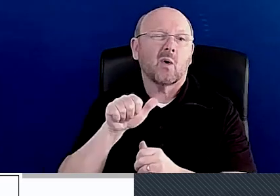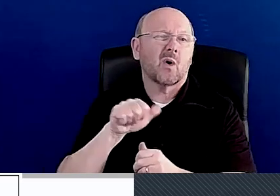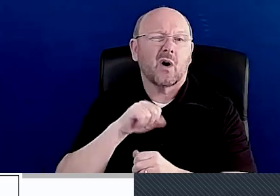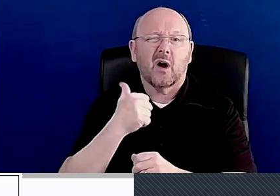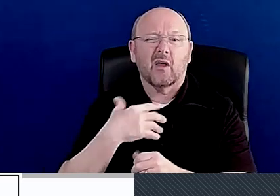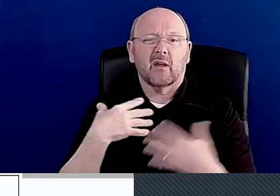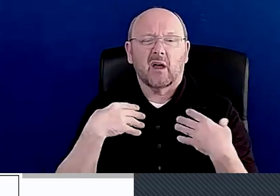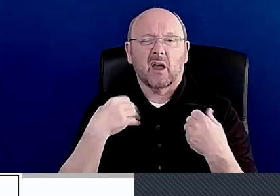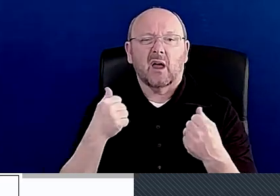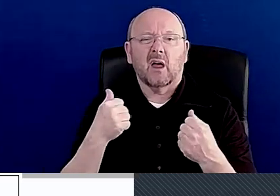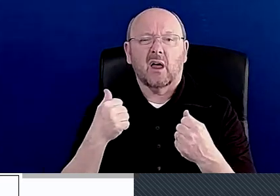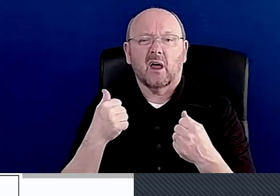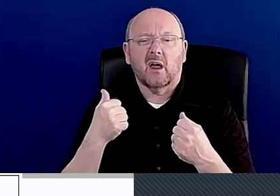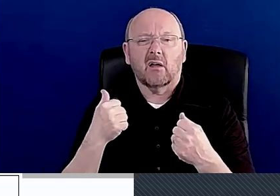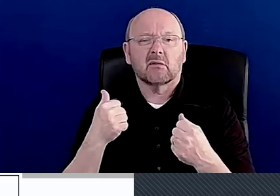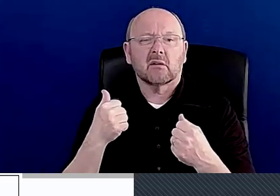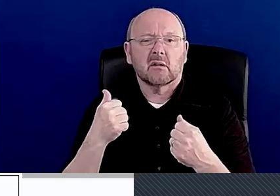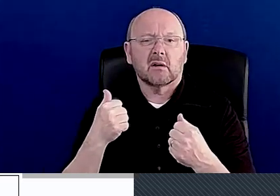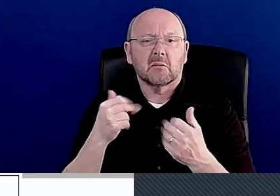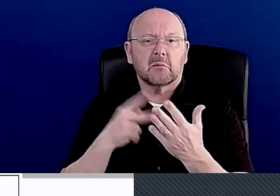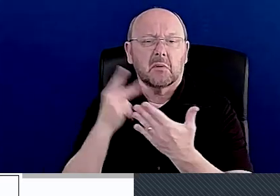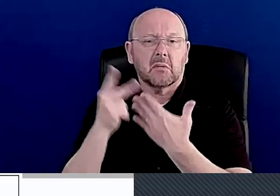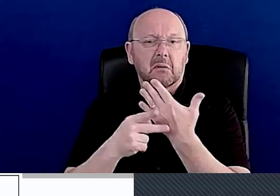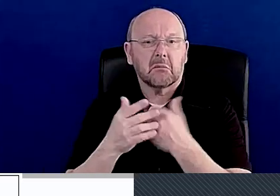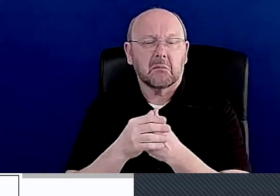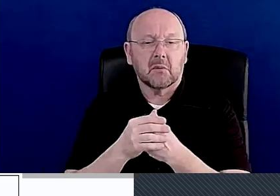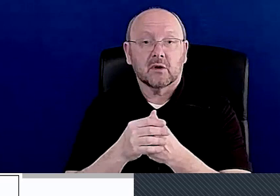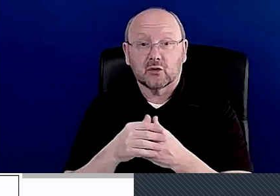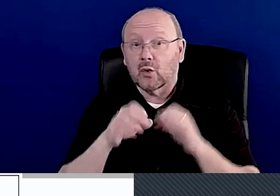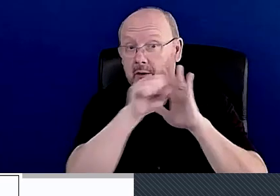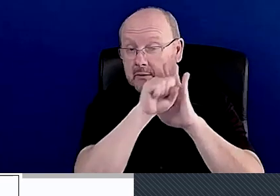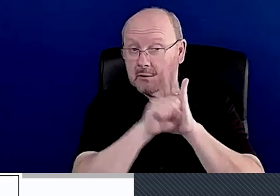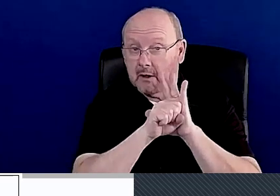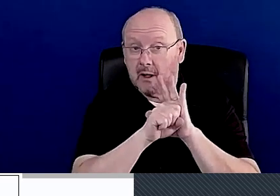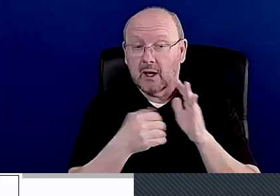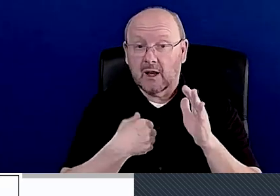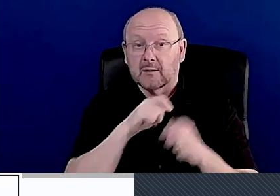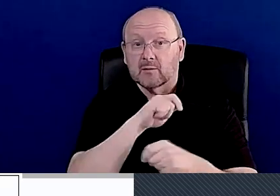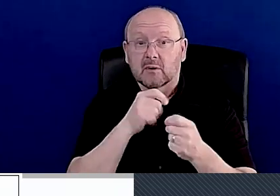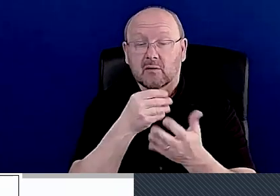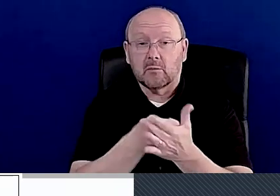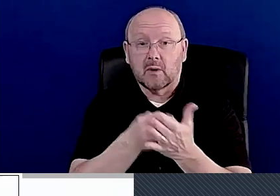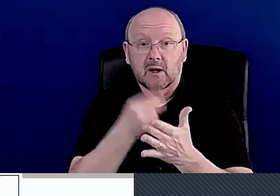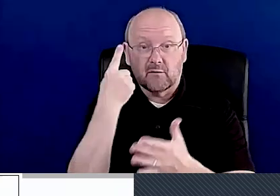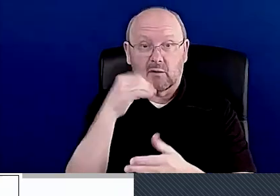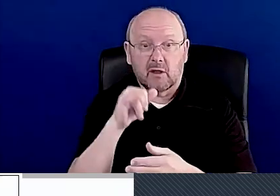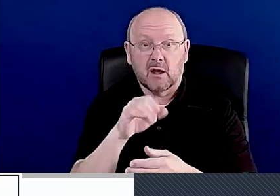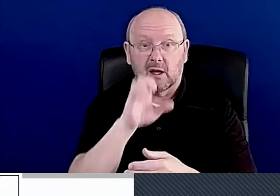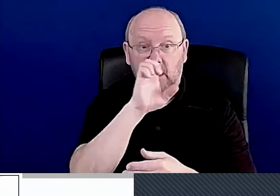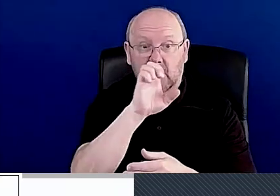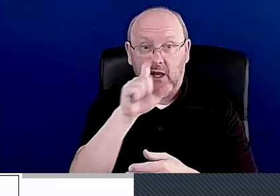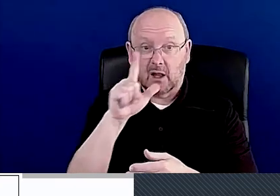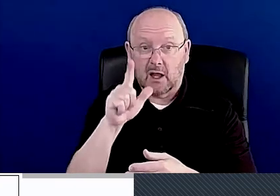health science programs. So there's specific money from the state for ELL